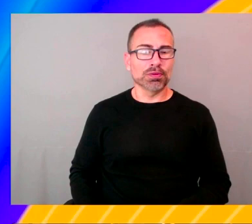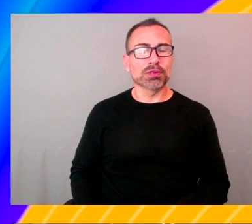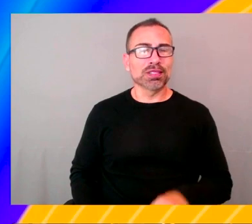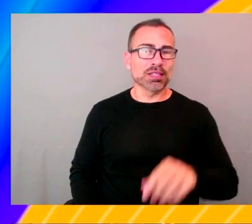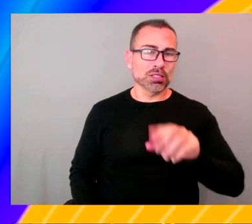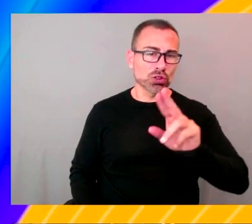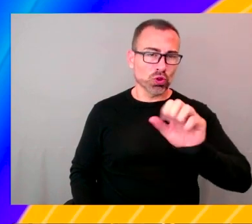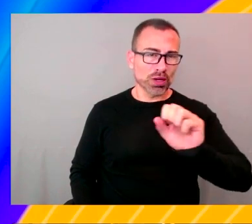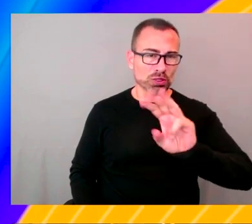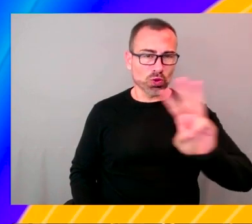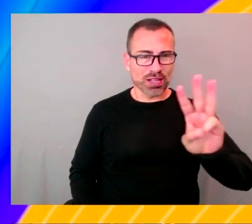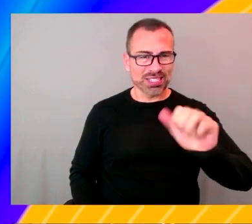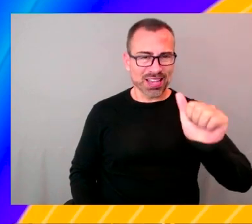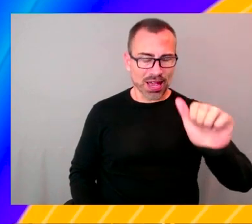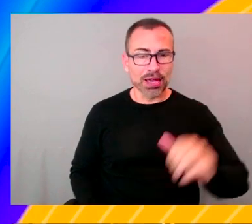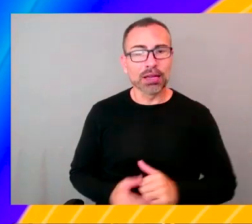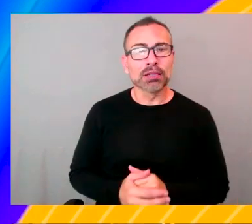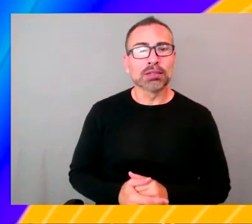Because I imagine like